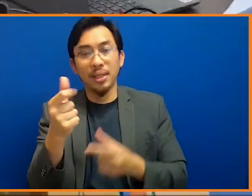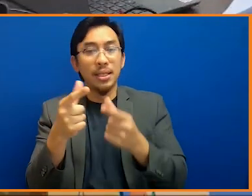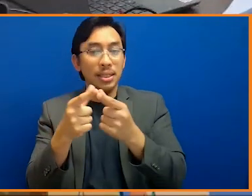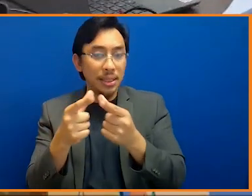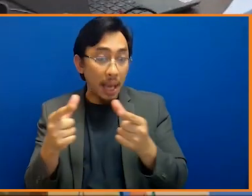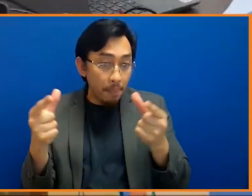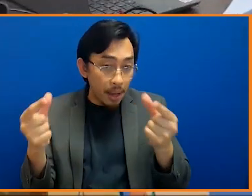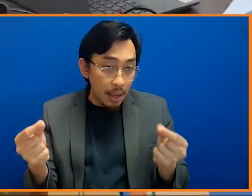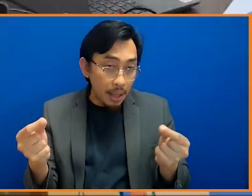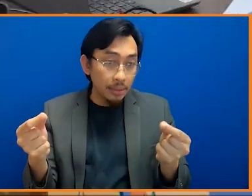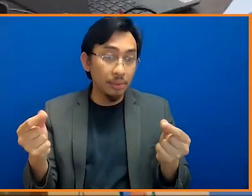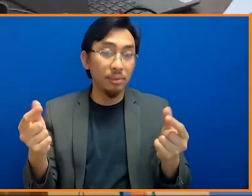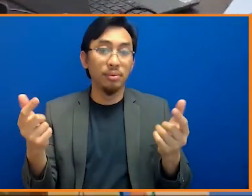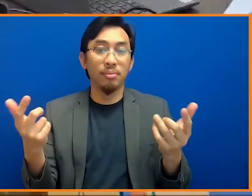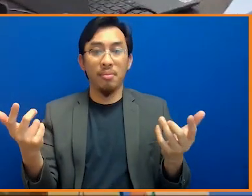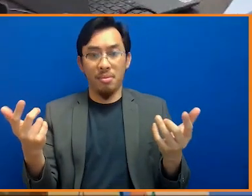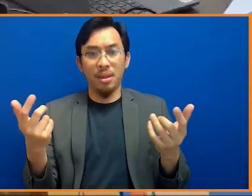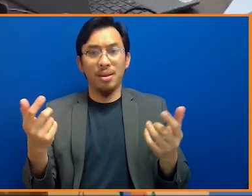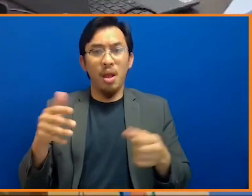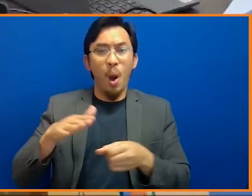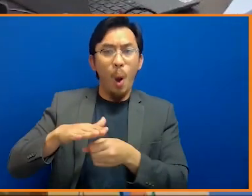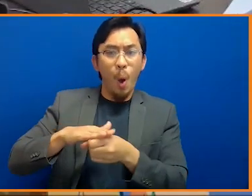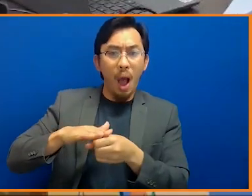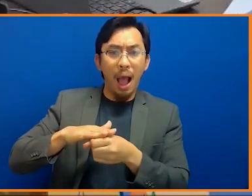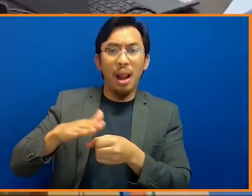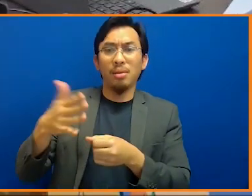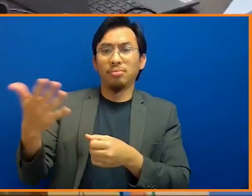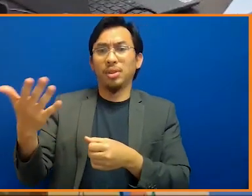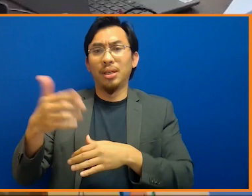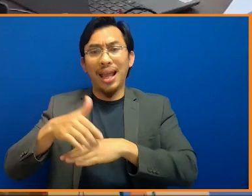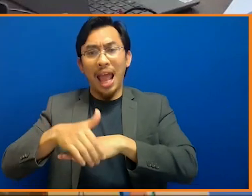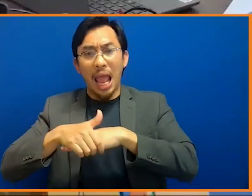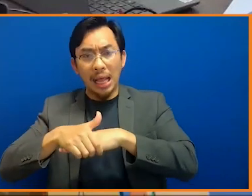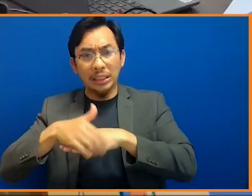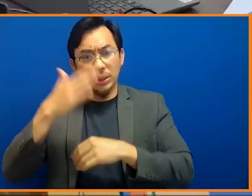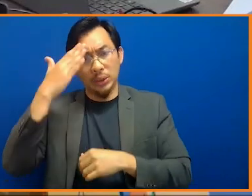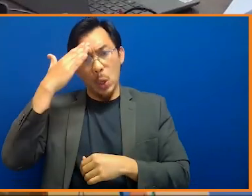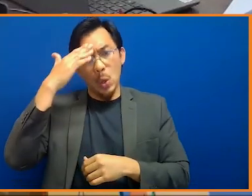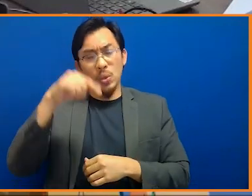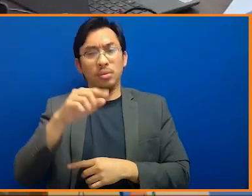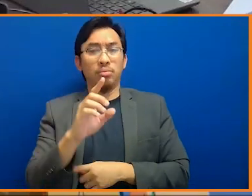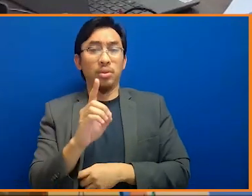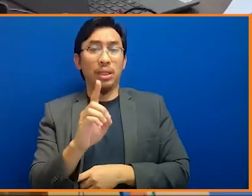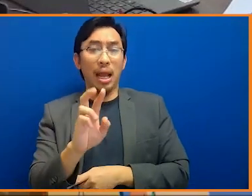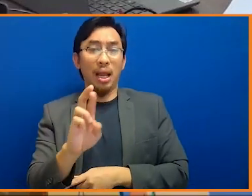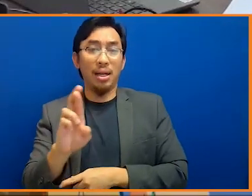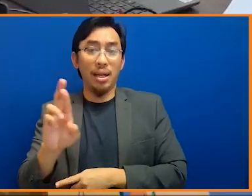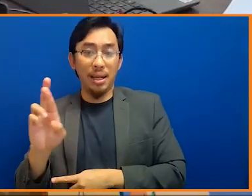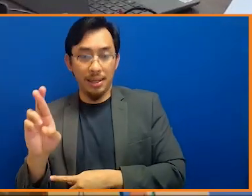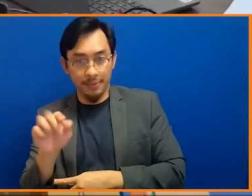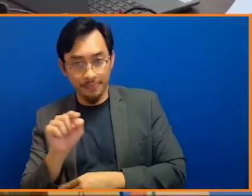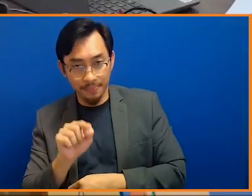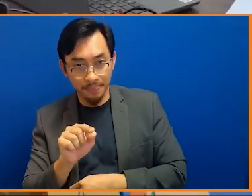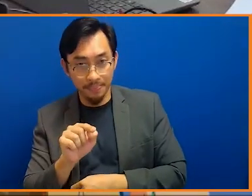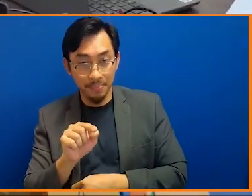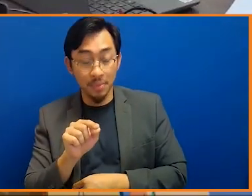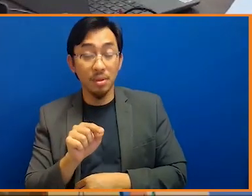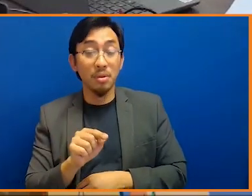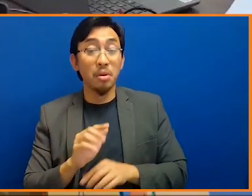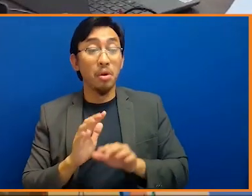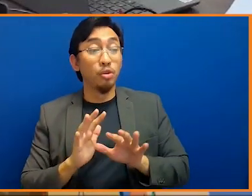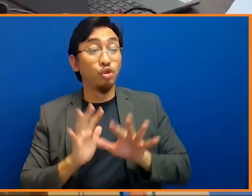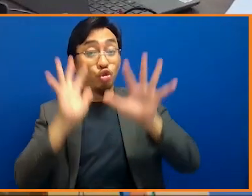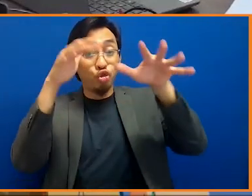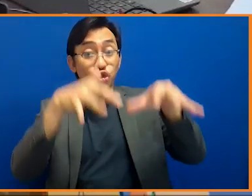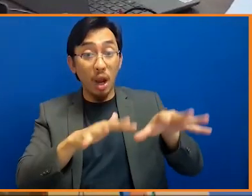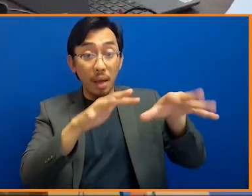also in the context of Japan. Japan have applied so many local and indigenous knowledge in the disaster risk reductions,